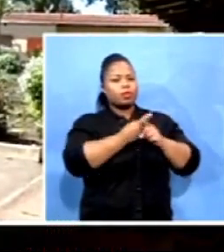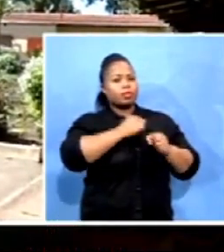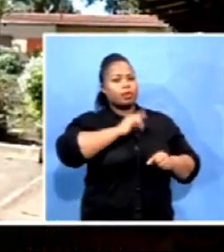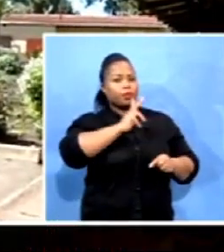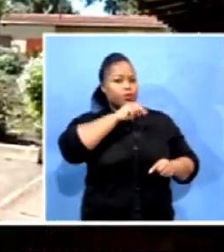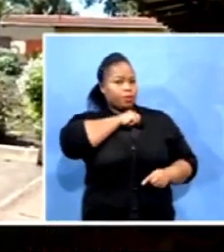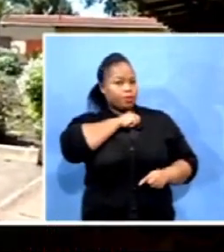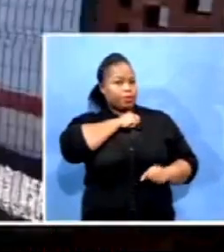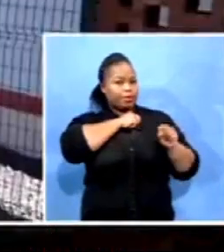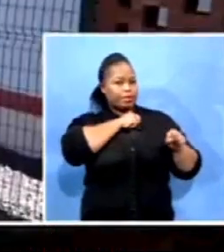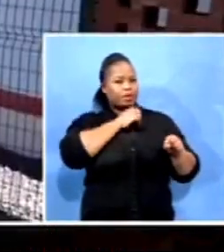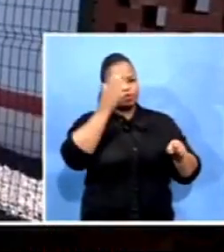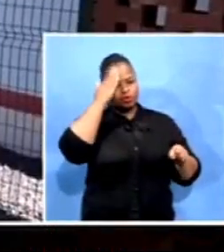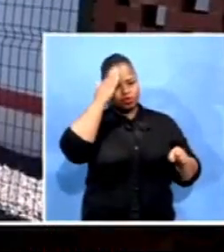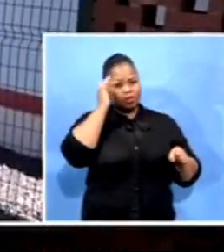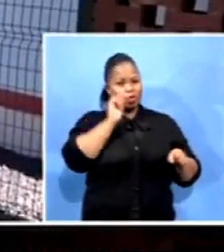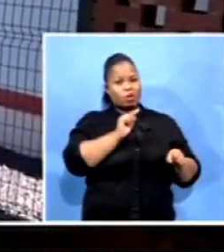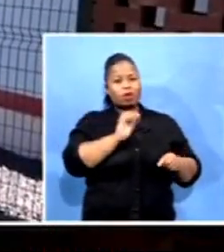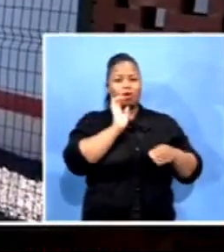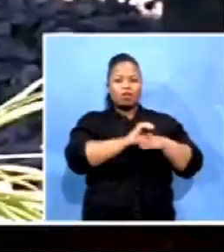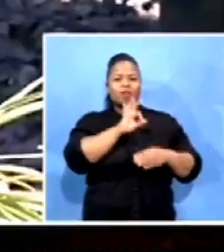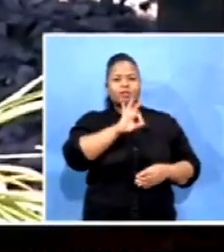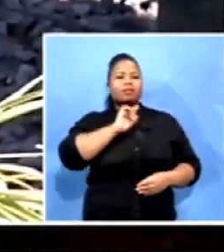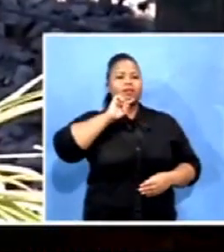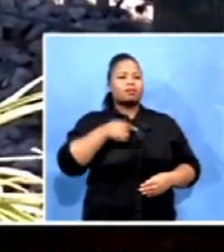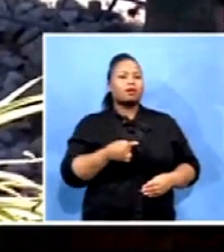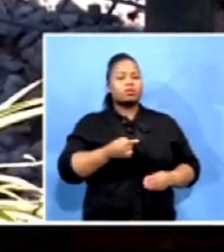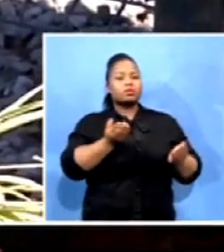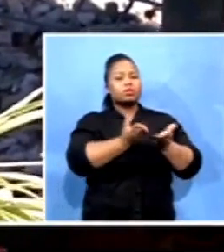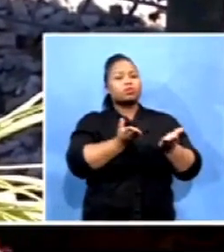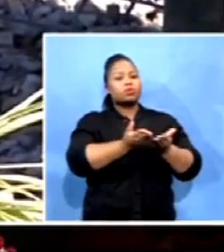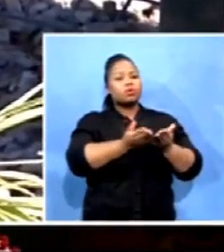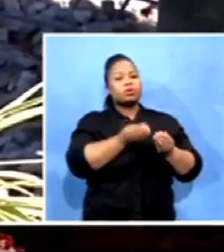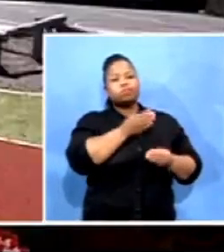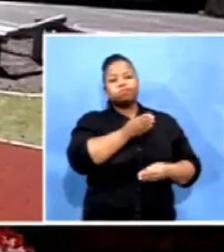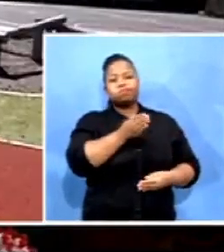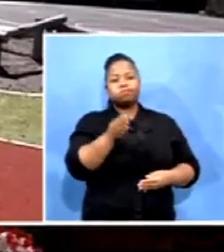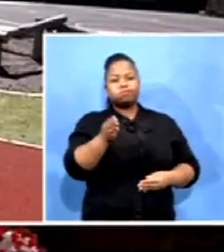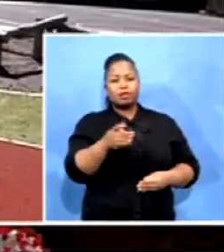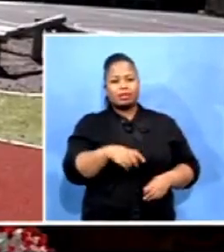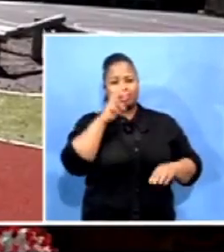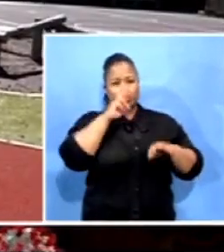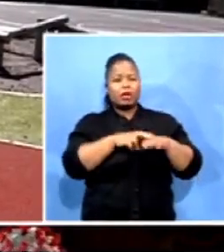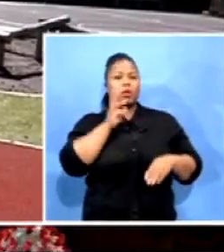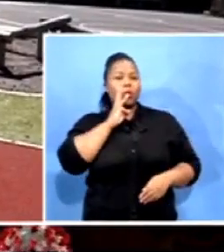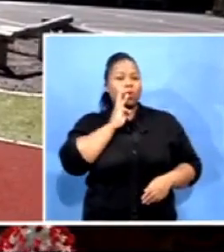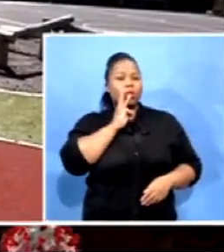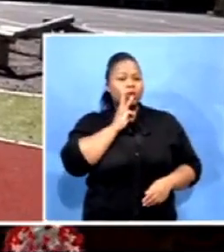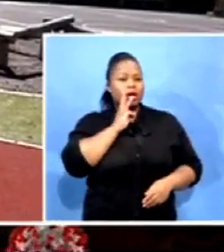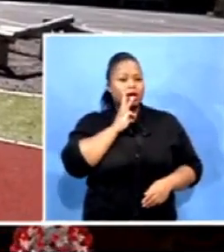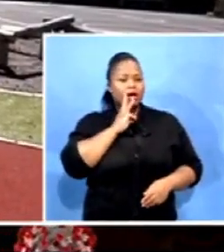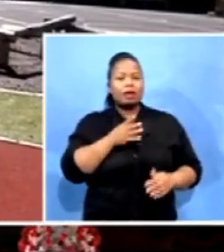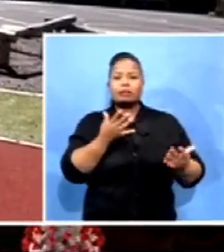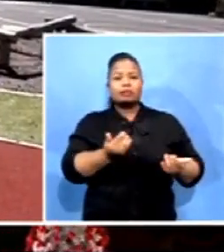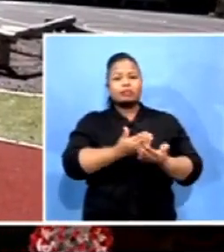over 3,000 schools that are in desperate need. They've been identified in terms of this critical water